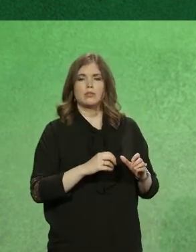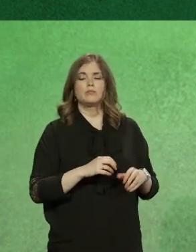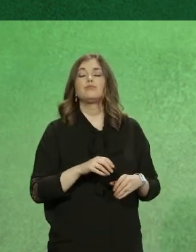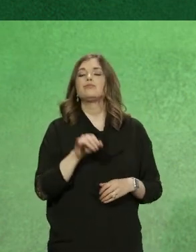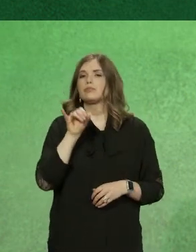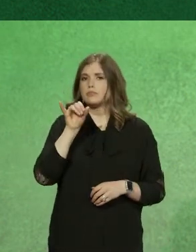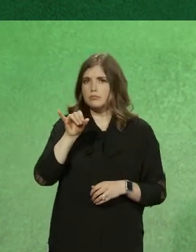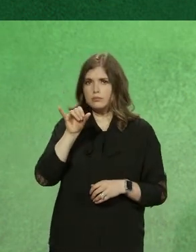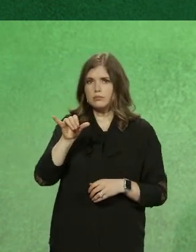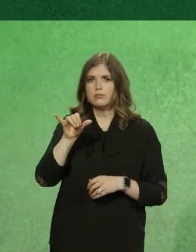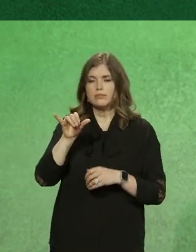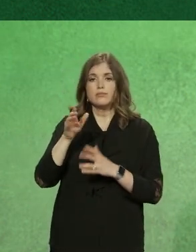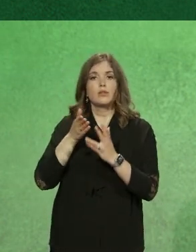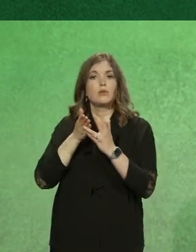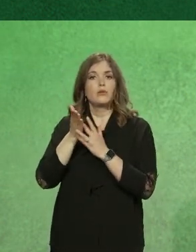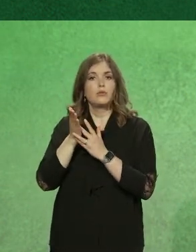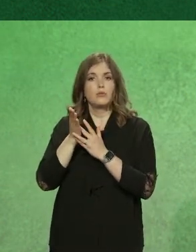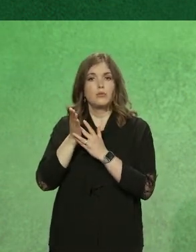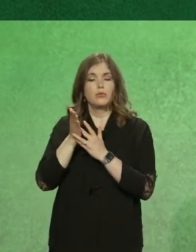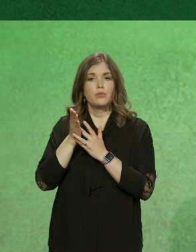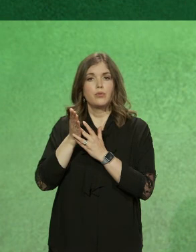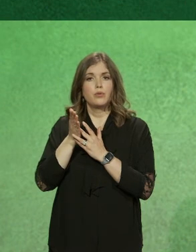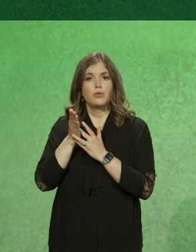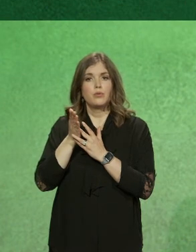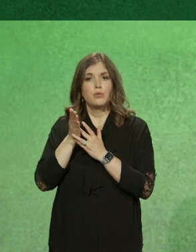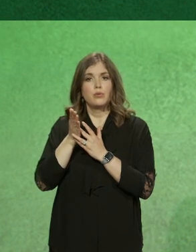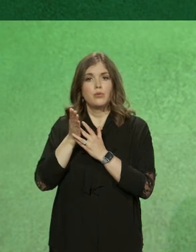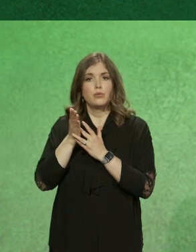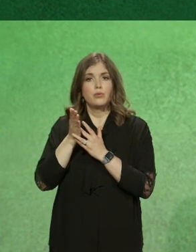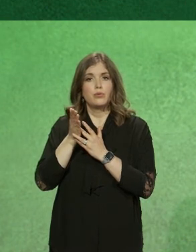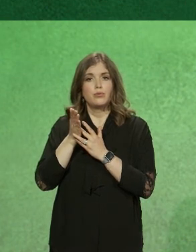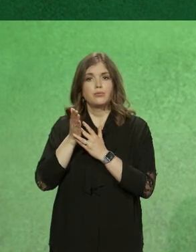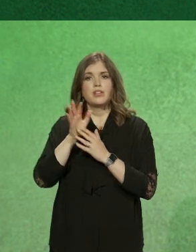Okay, through our